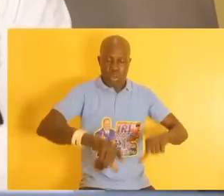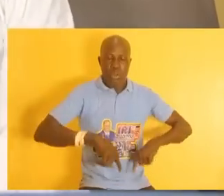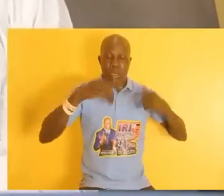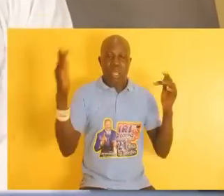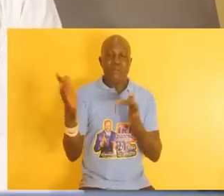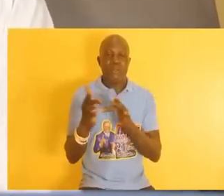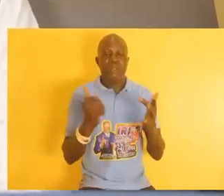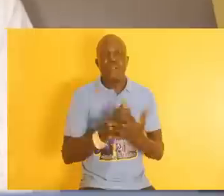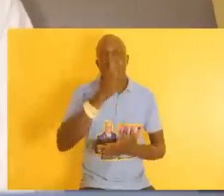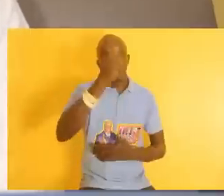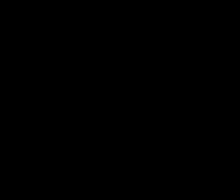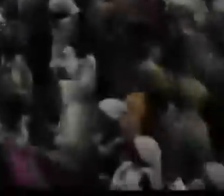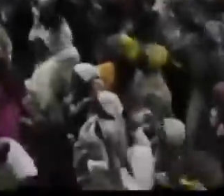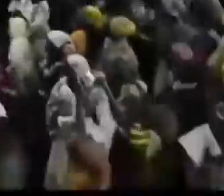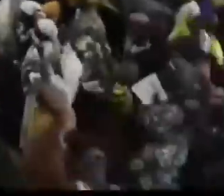your life.